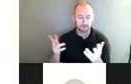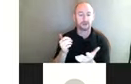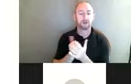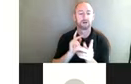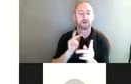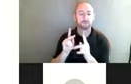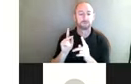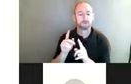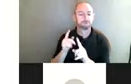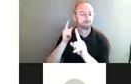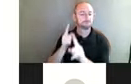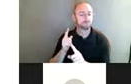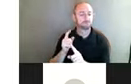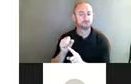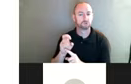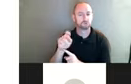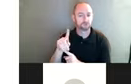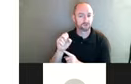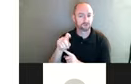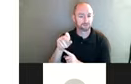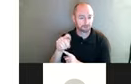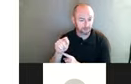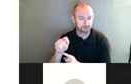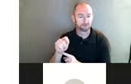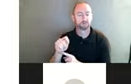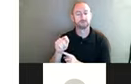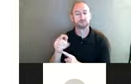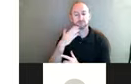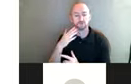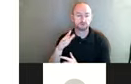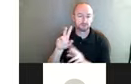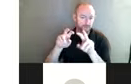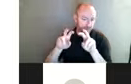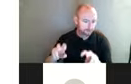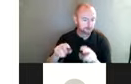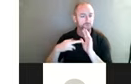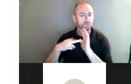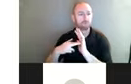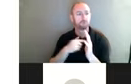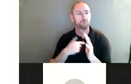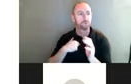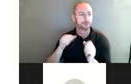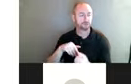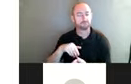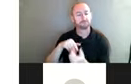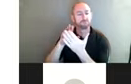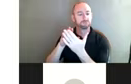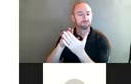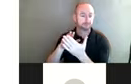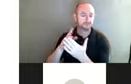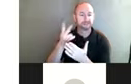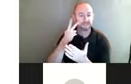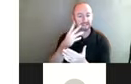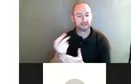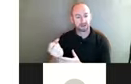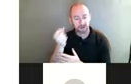target this sweet spot of good design and good data analytics and representation, where we can go straight to the process of seeing and